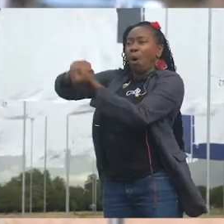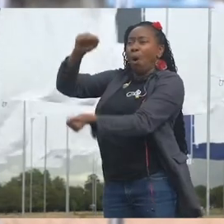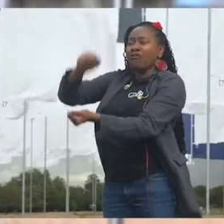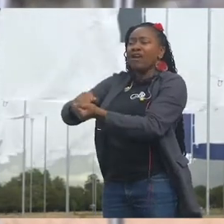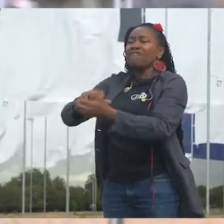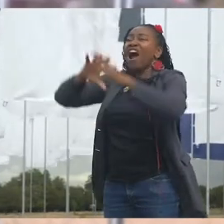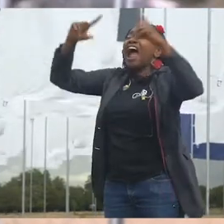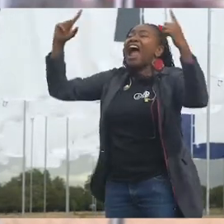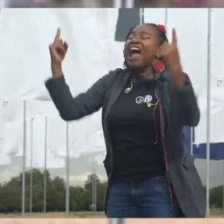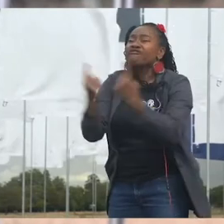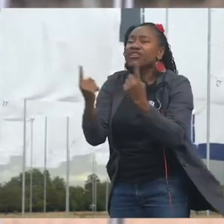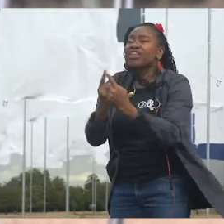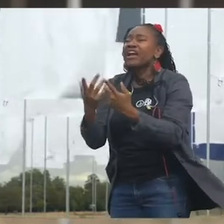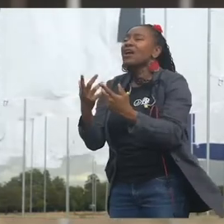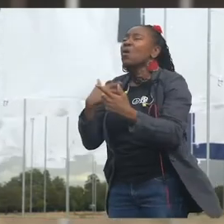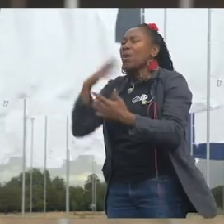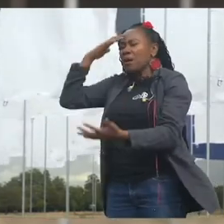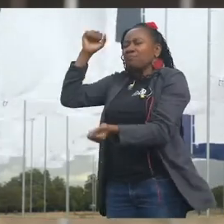and everyone that we have lost.